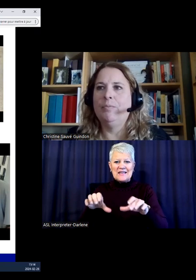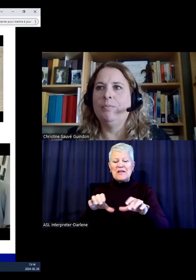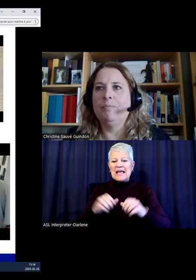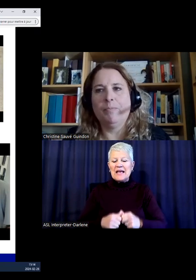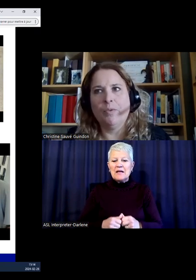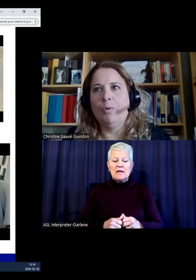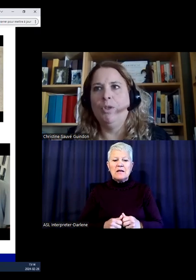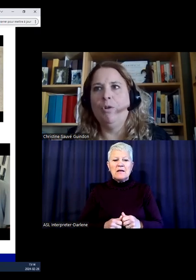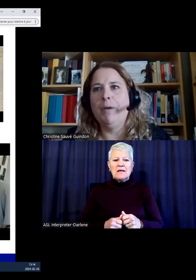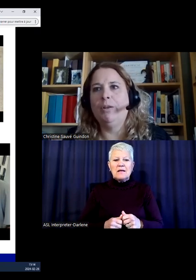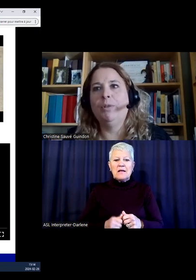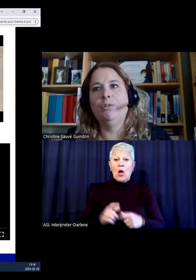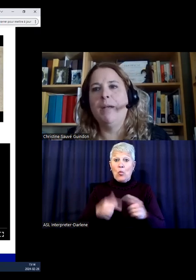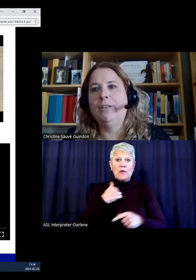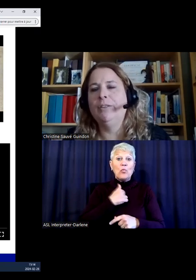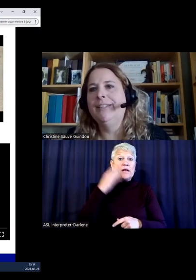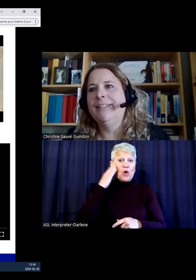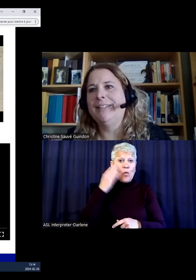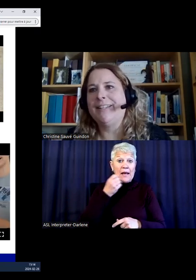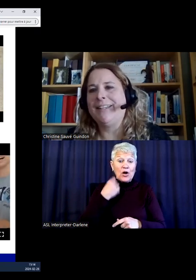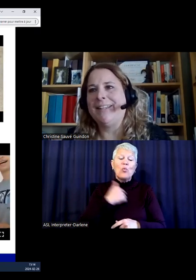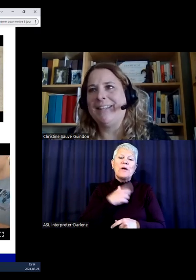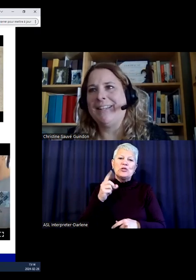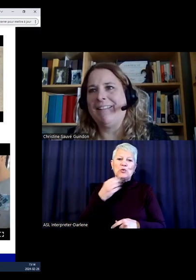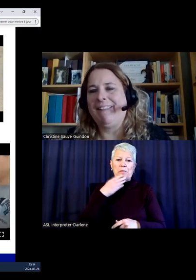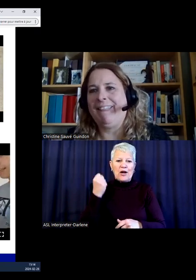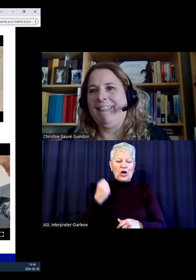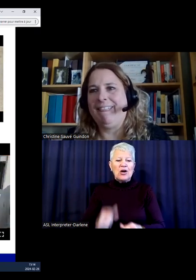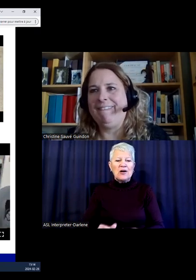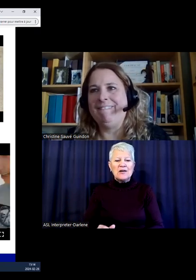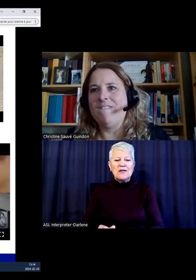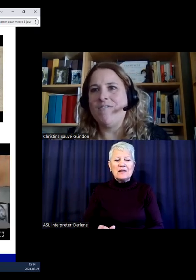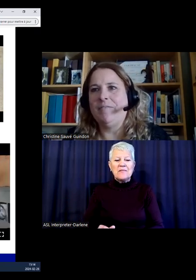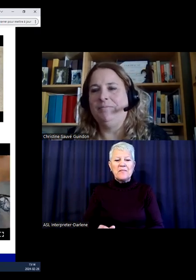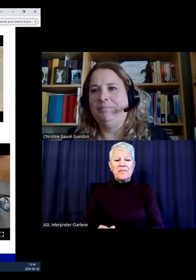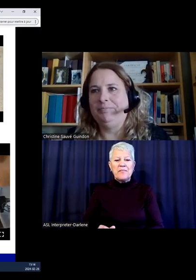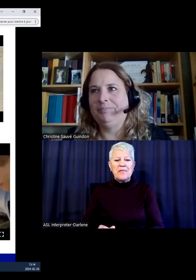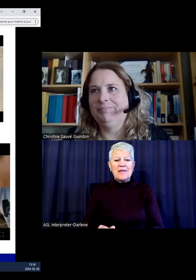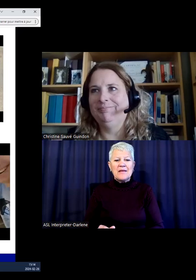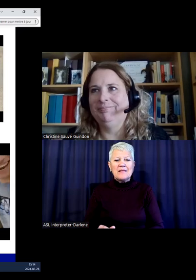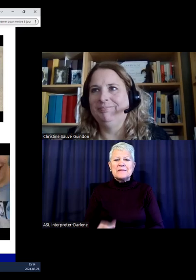know, when we know better, we do better. Okay. Nabal broccoli?